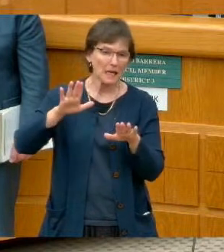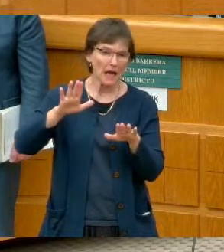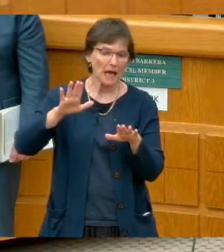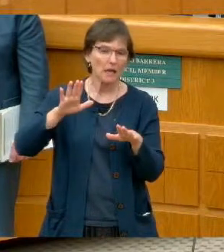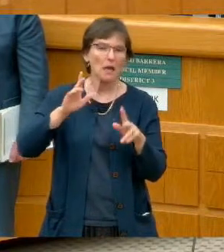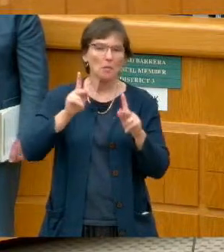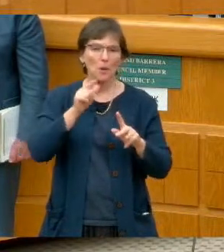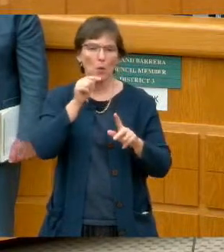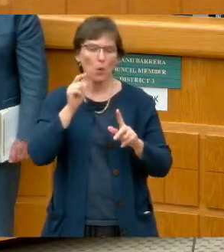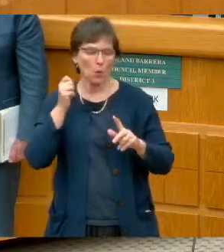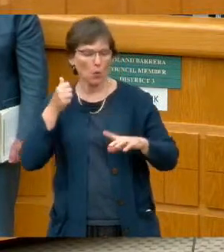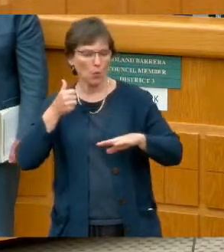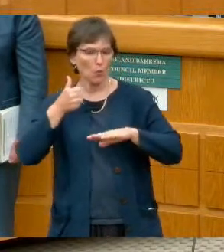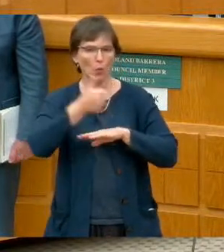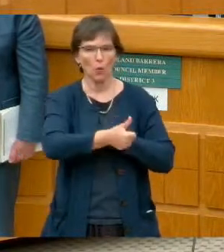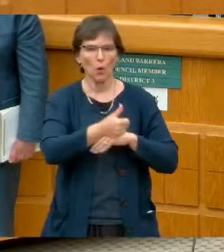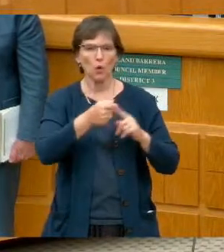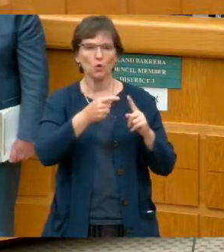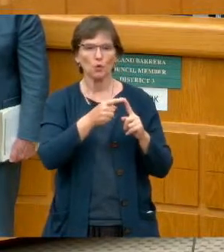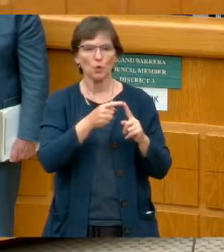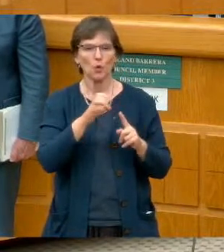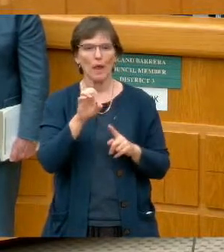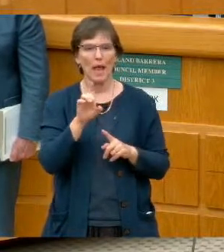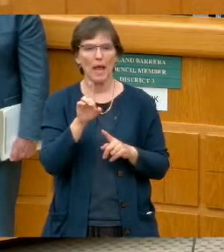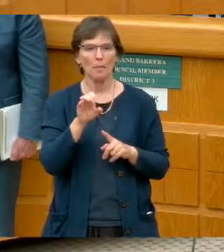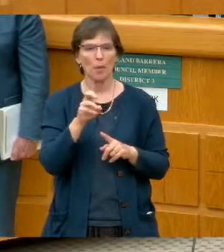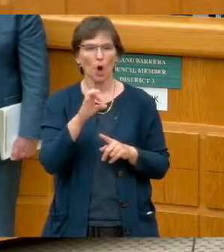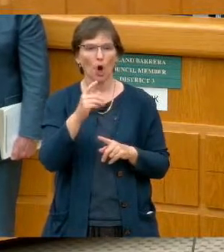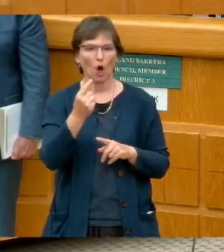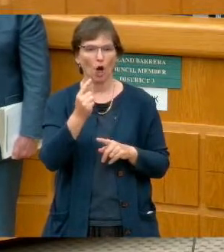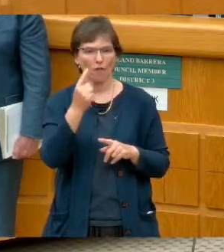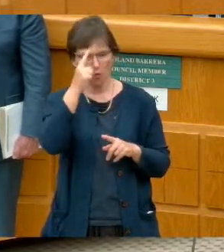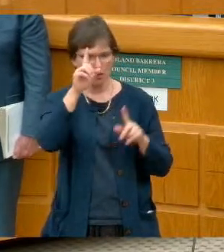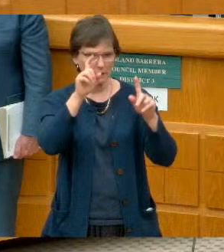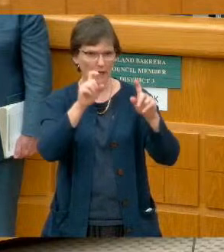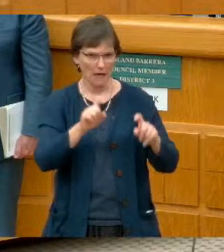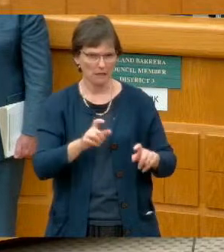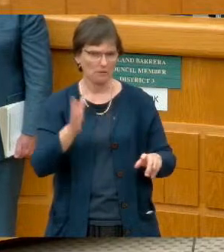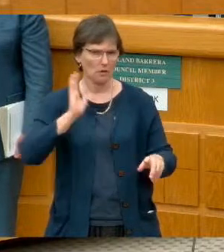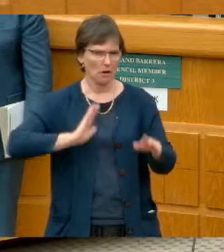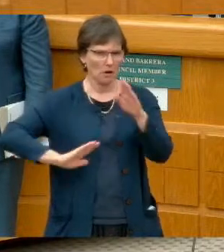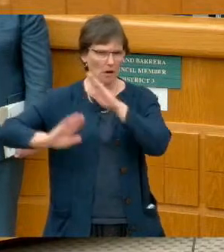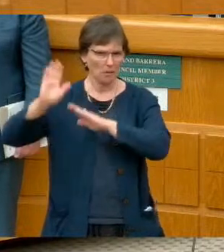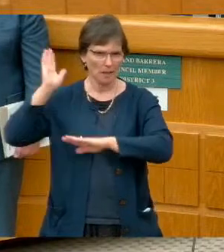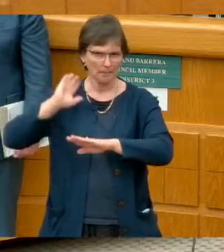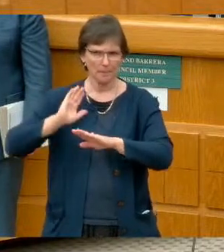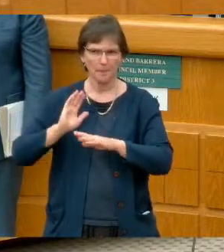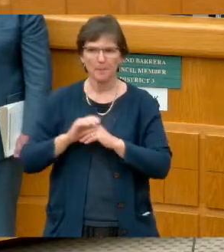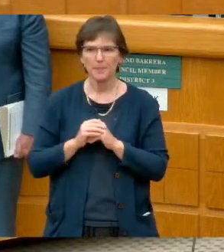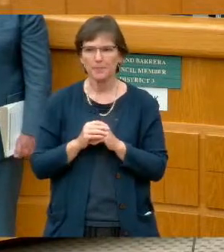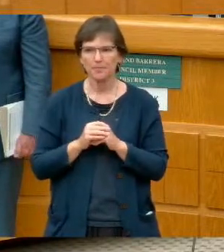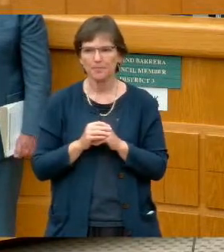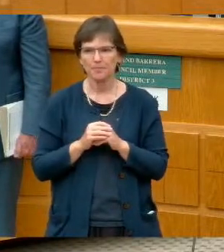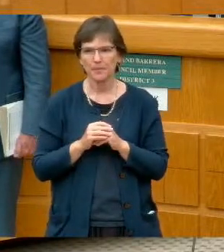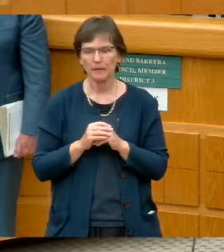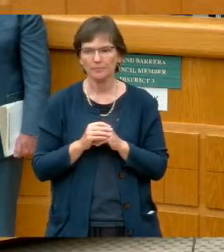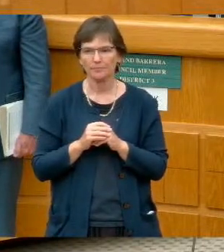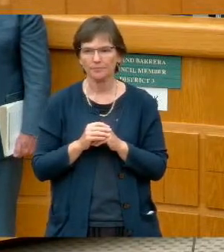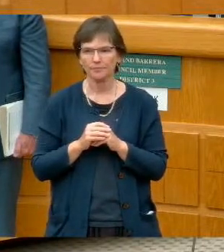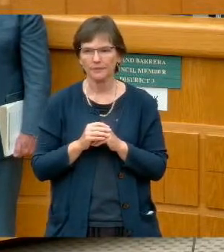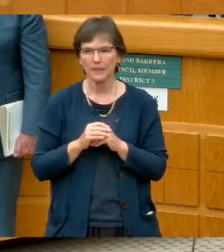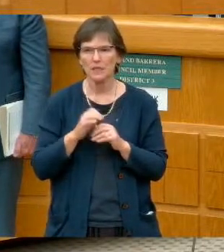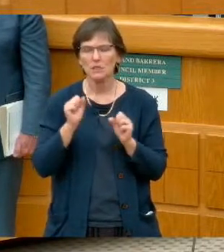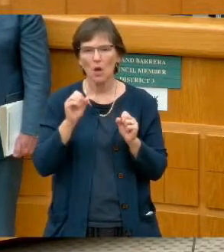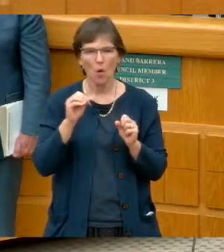of them came from Edinburgh, Nueces County residents that traveled to Edinburgh to get tested. So adjustments were made to the totals